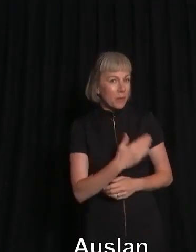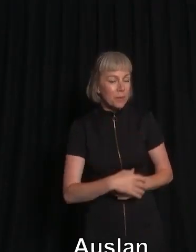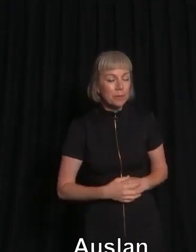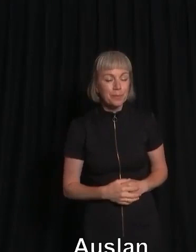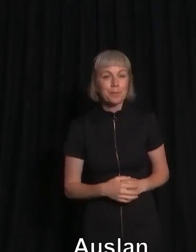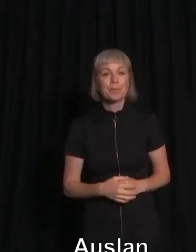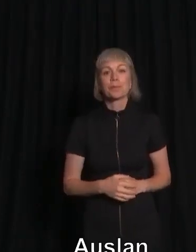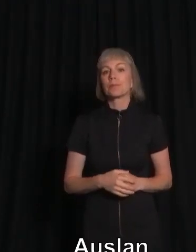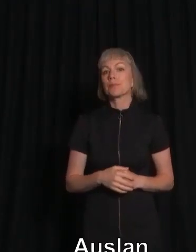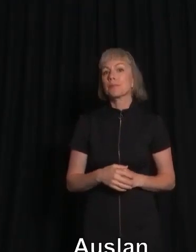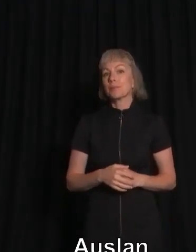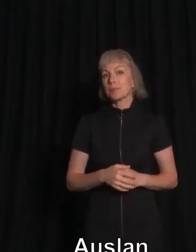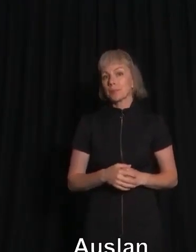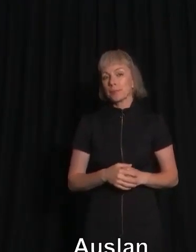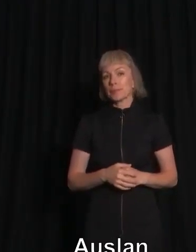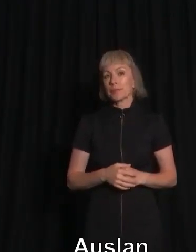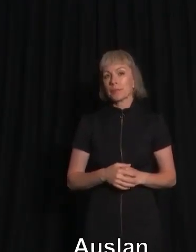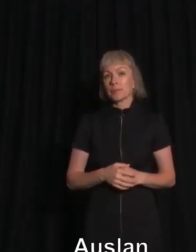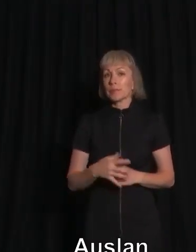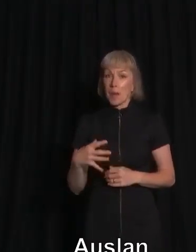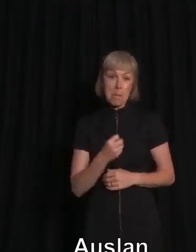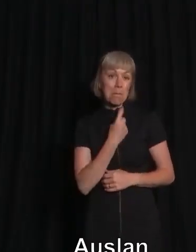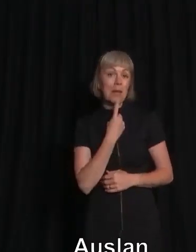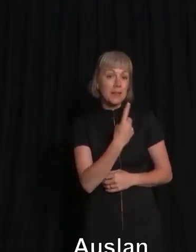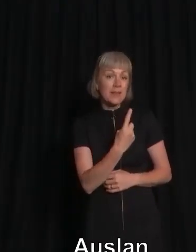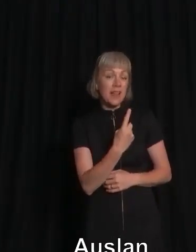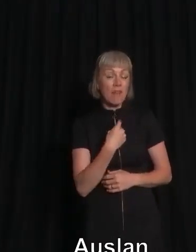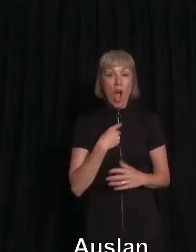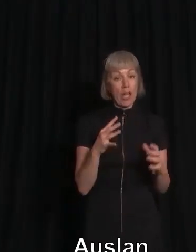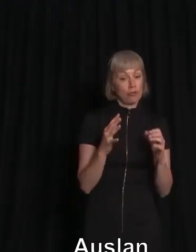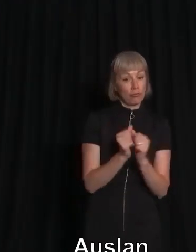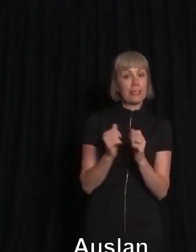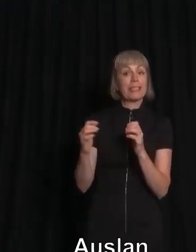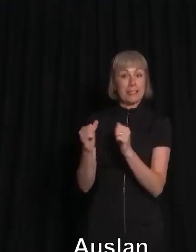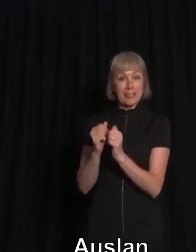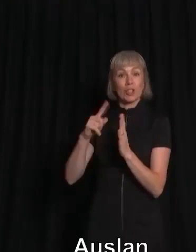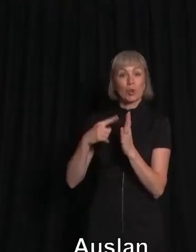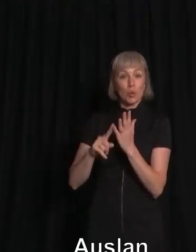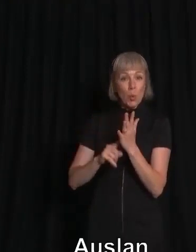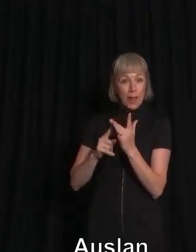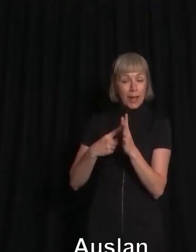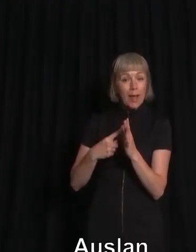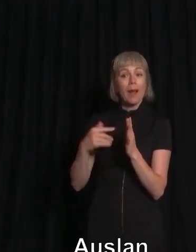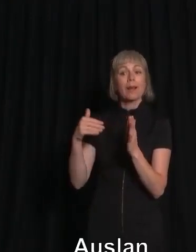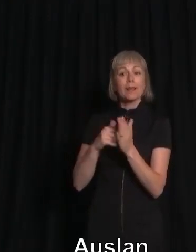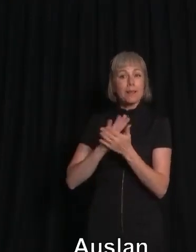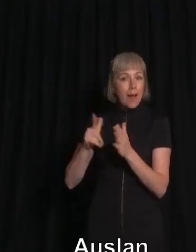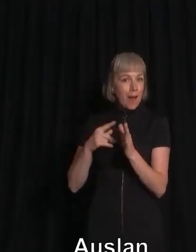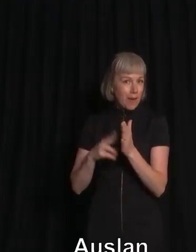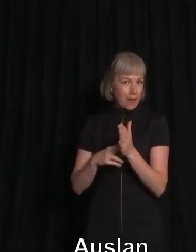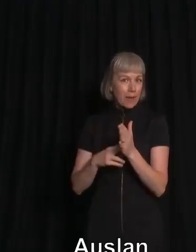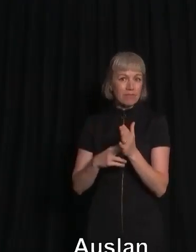So I just like to say that I agree with both Julia and Zhan about some of the shared problems that